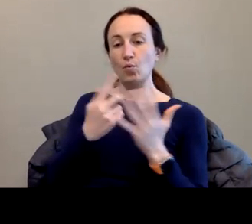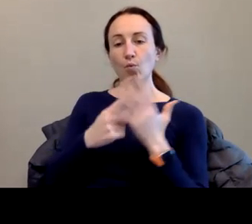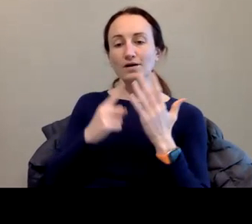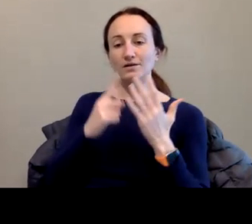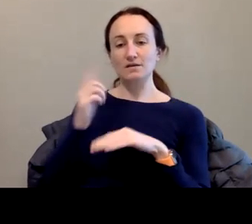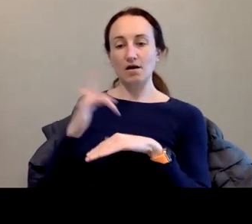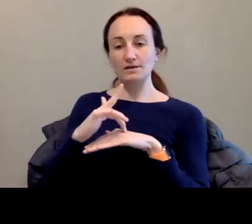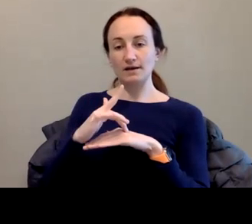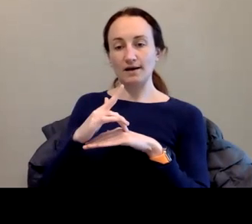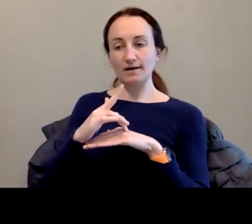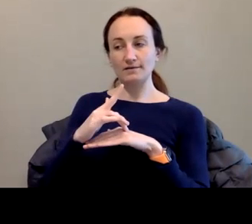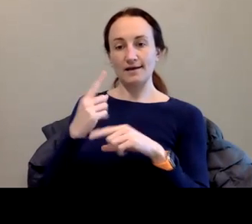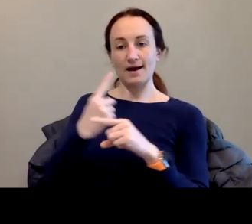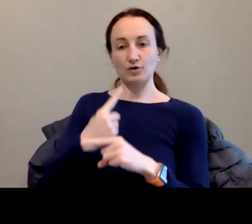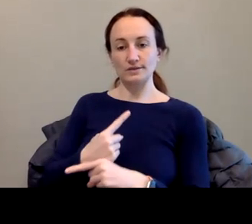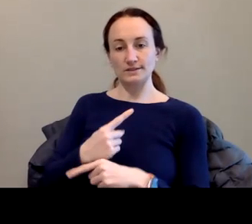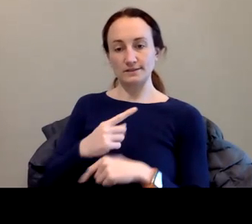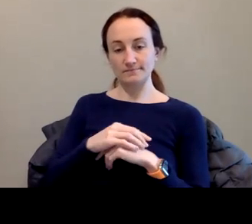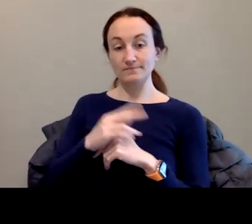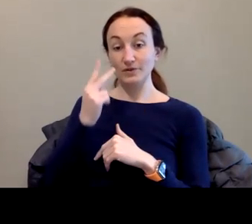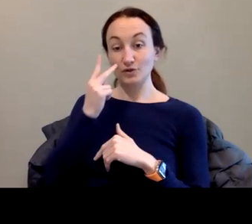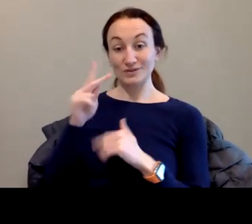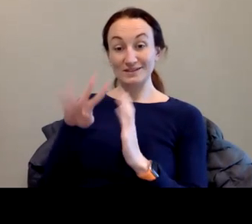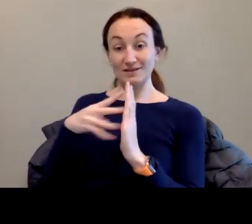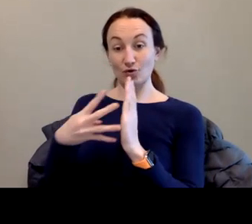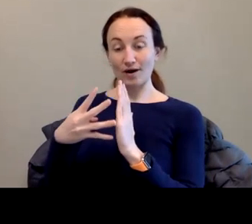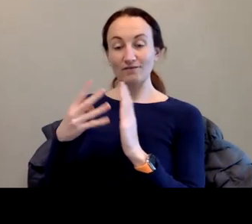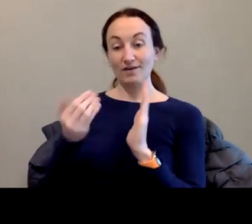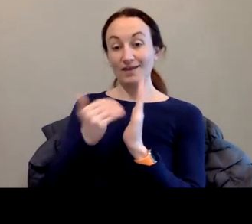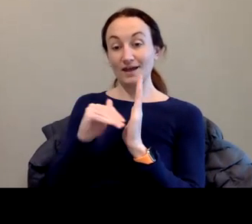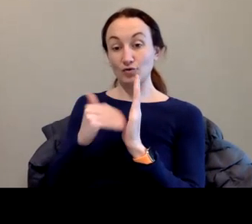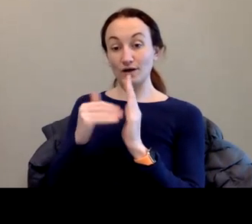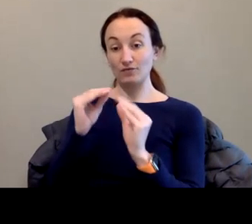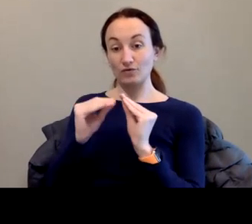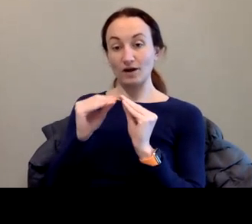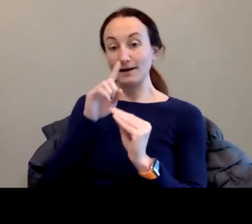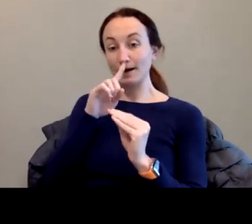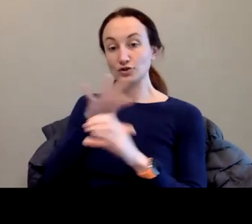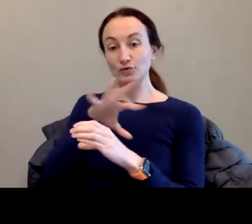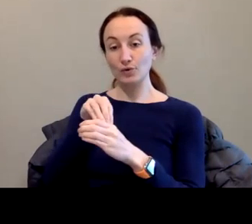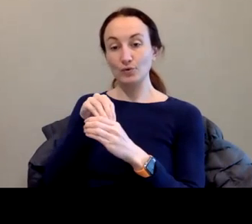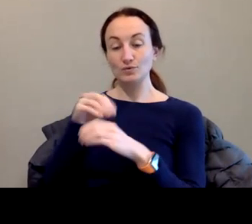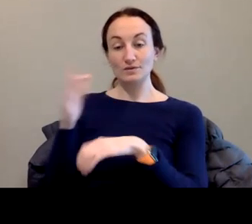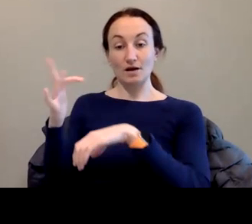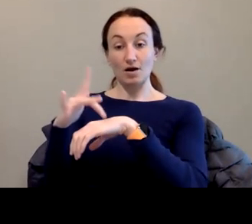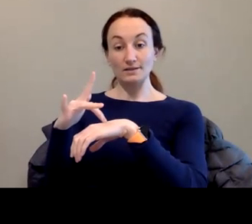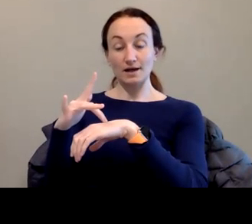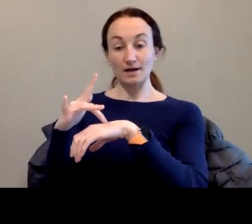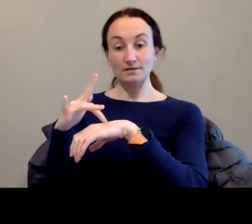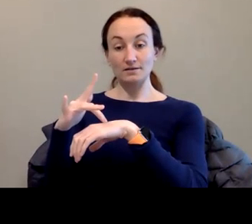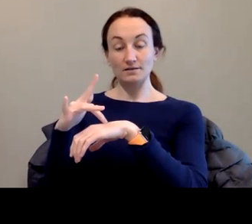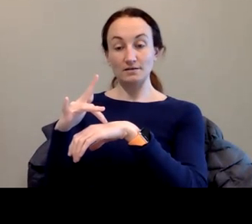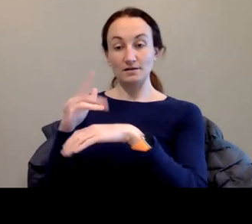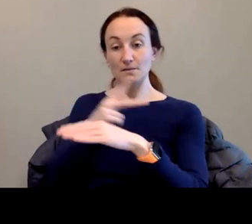contact accuracy. And you can see that this iterative refinement actually improves the